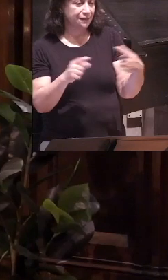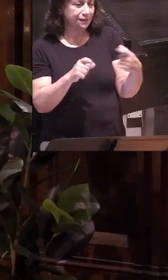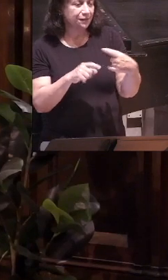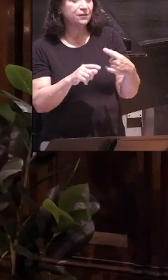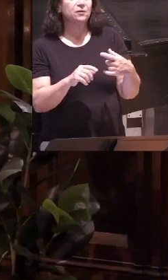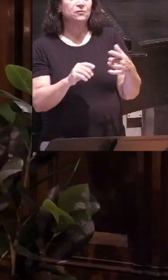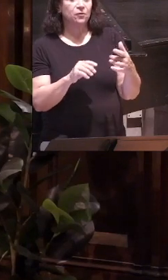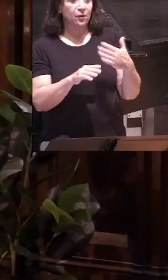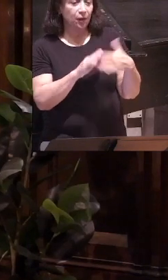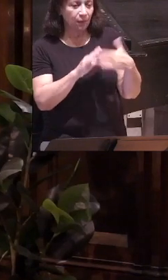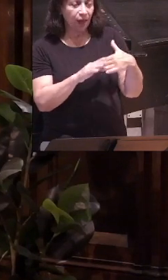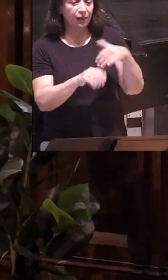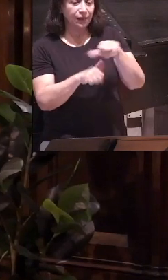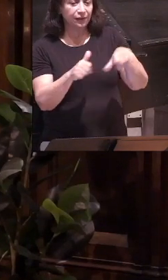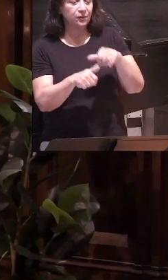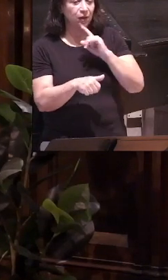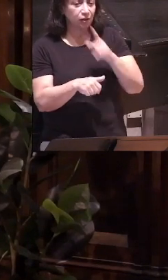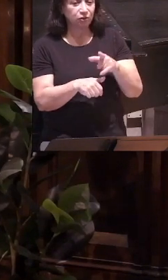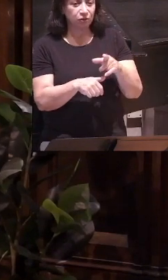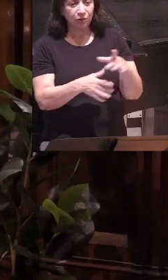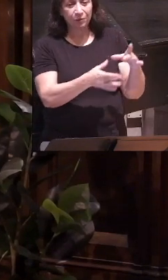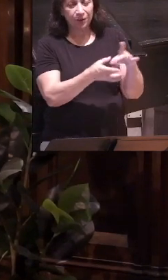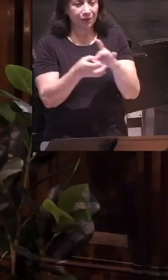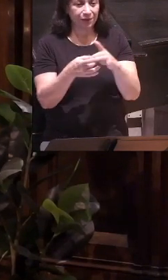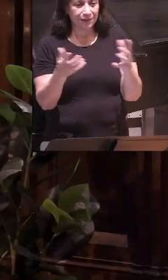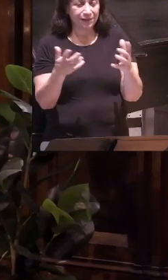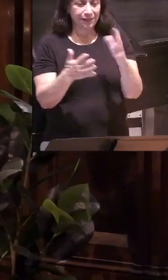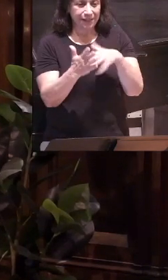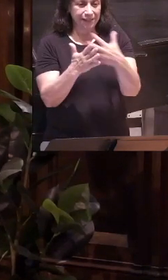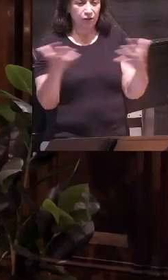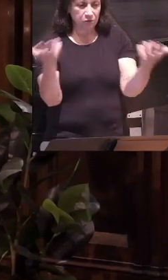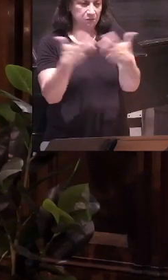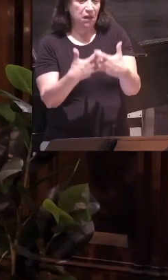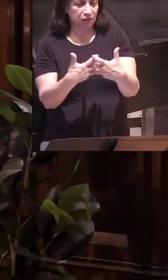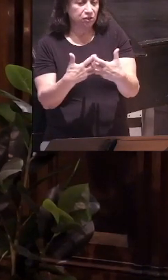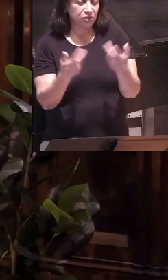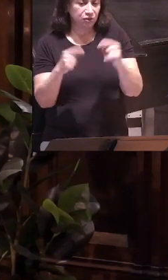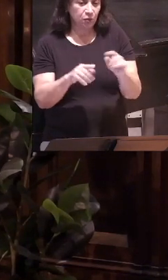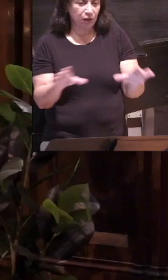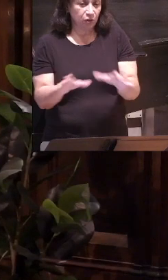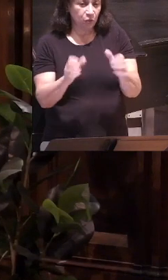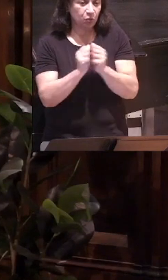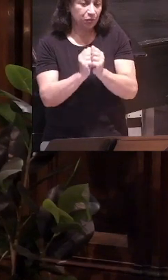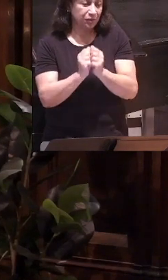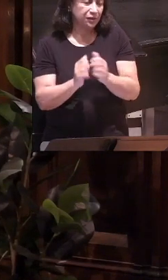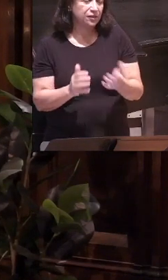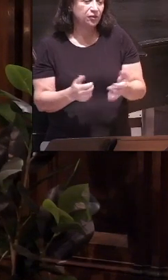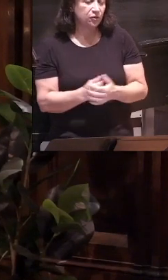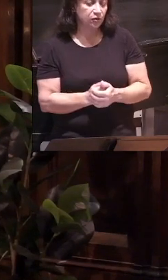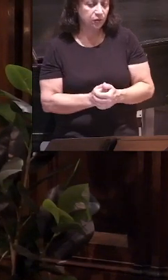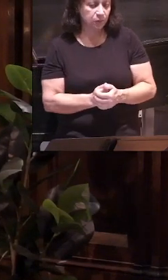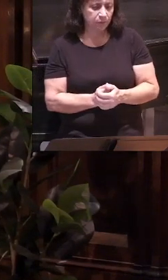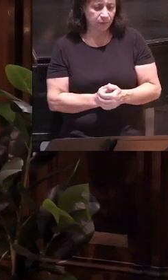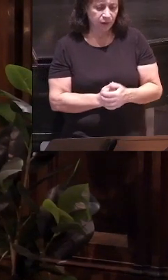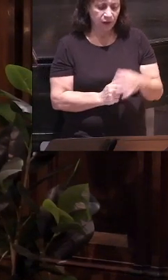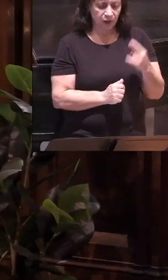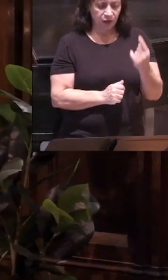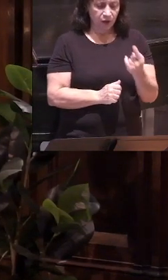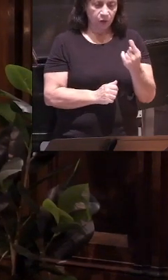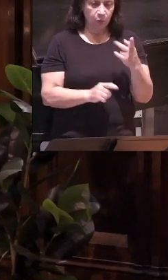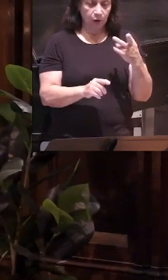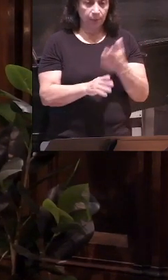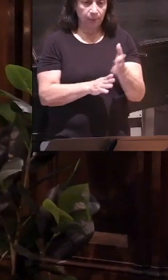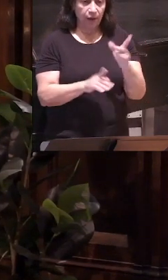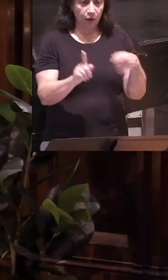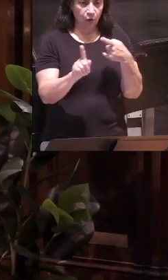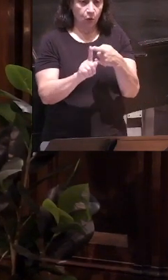other to make sure that we could connect, get, you know, assuming our schedules could align. You know, I think, you know, my the one remaining goal that I